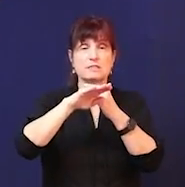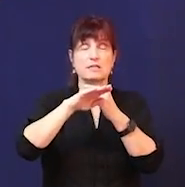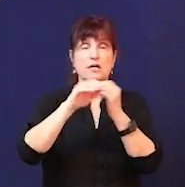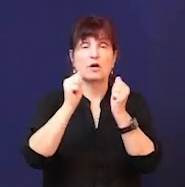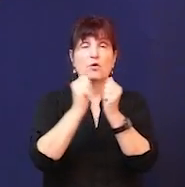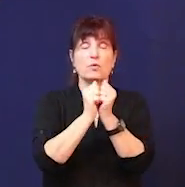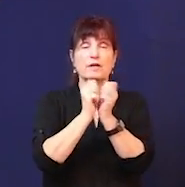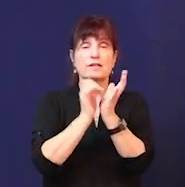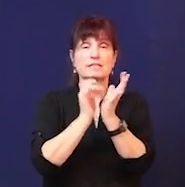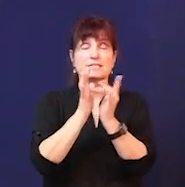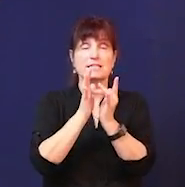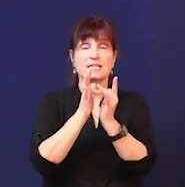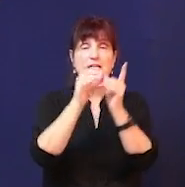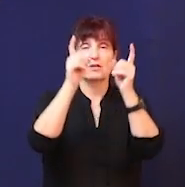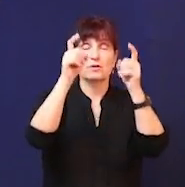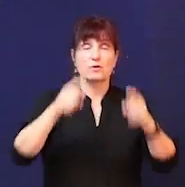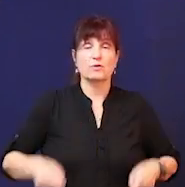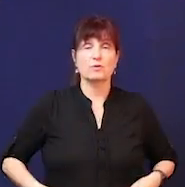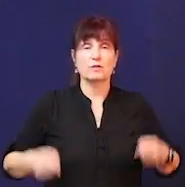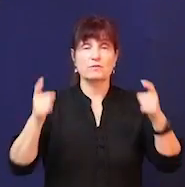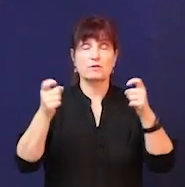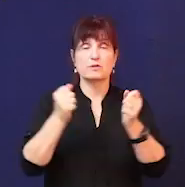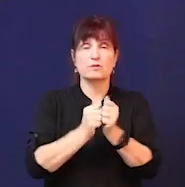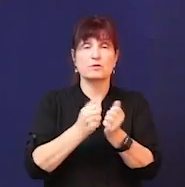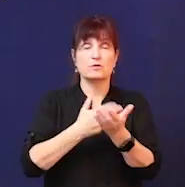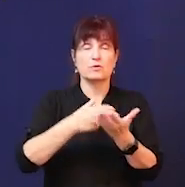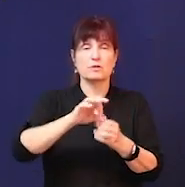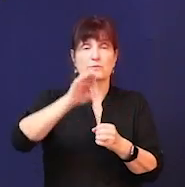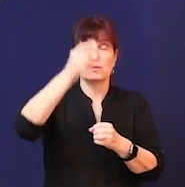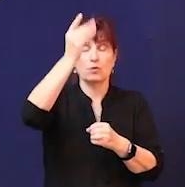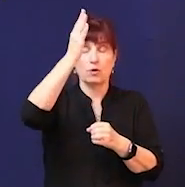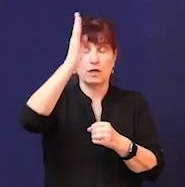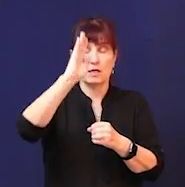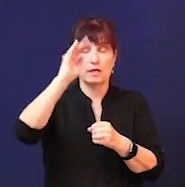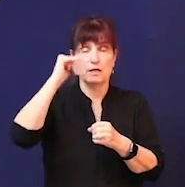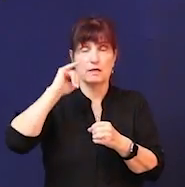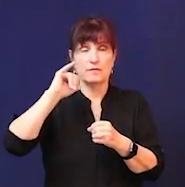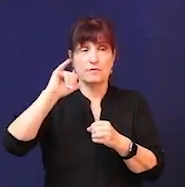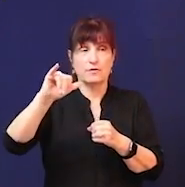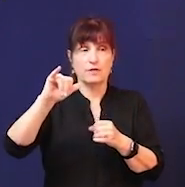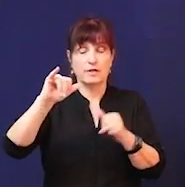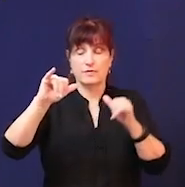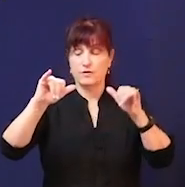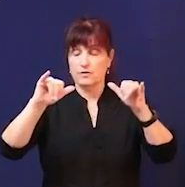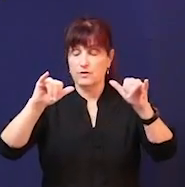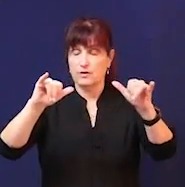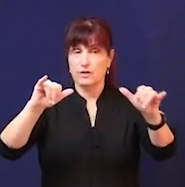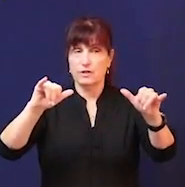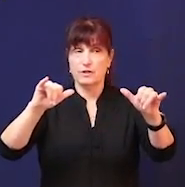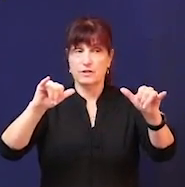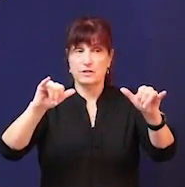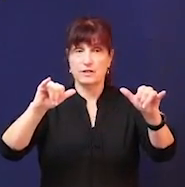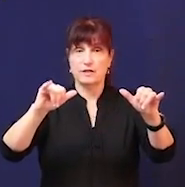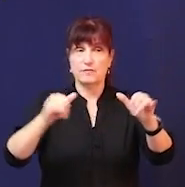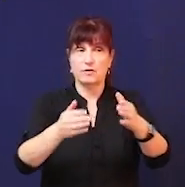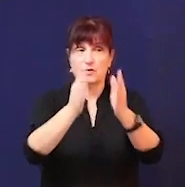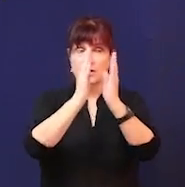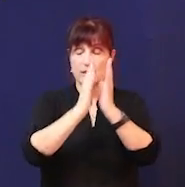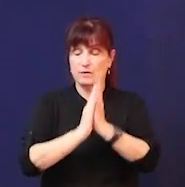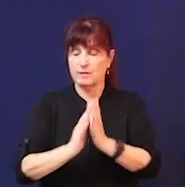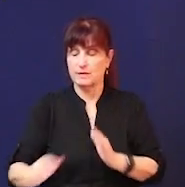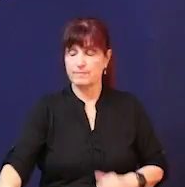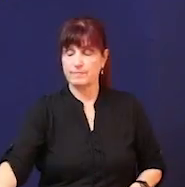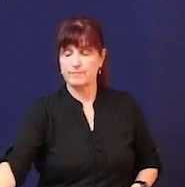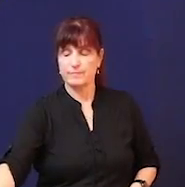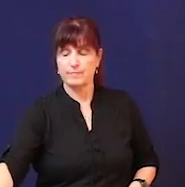who lives and reigns with you in the unity of the Holy Spirit, one God, forever and ever.